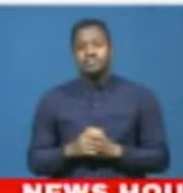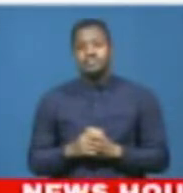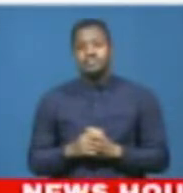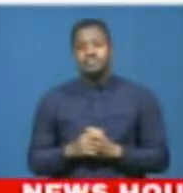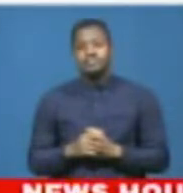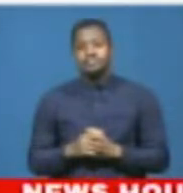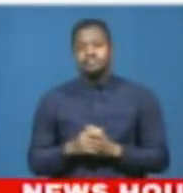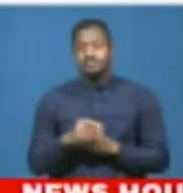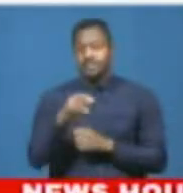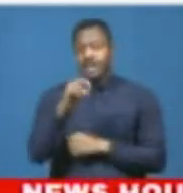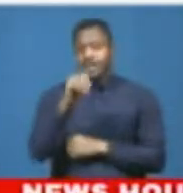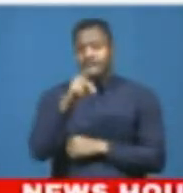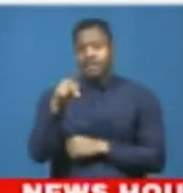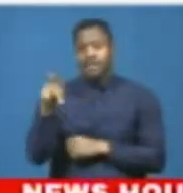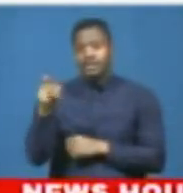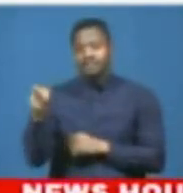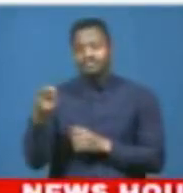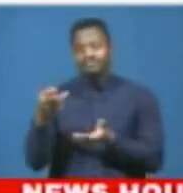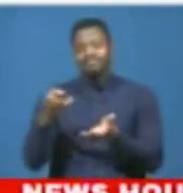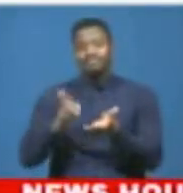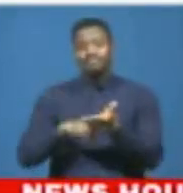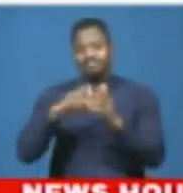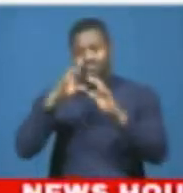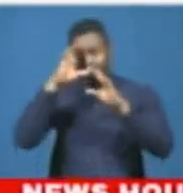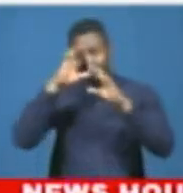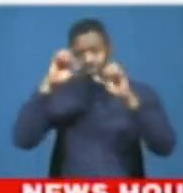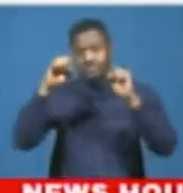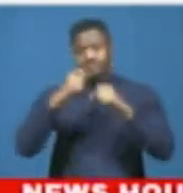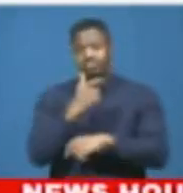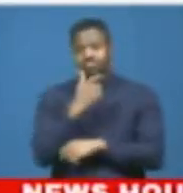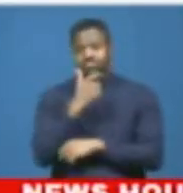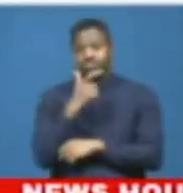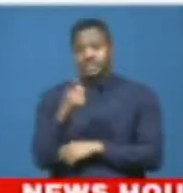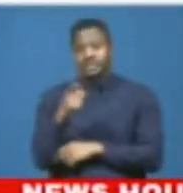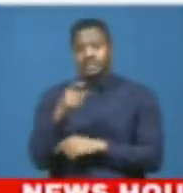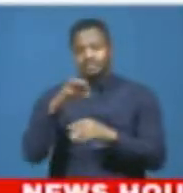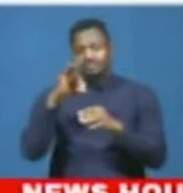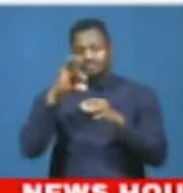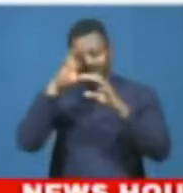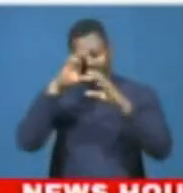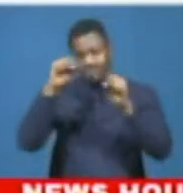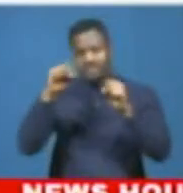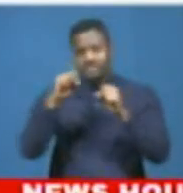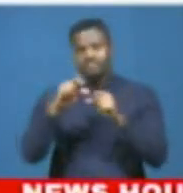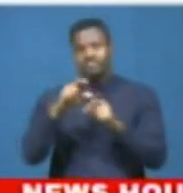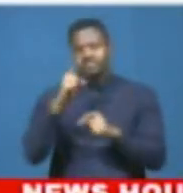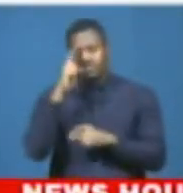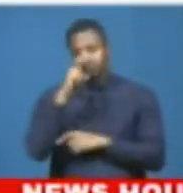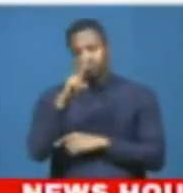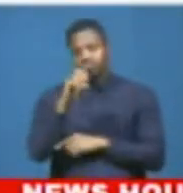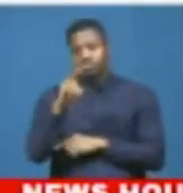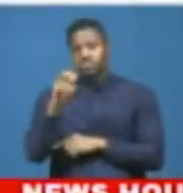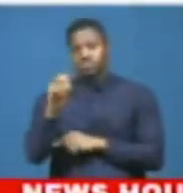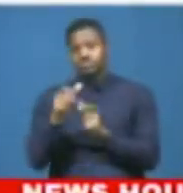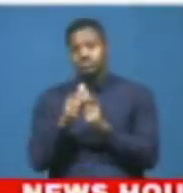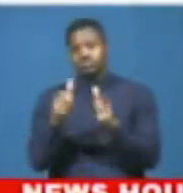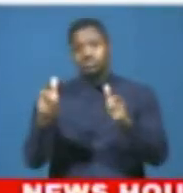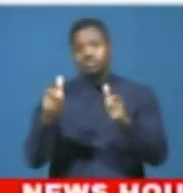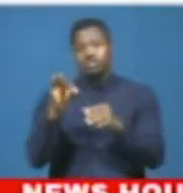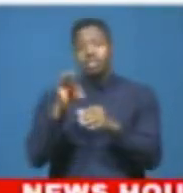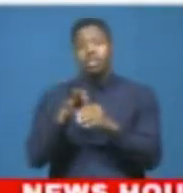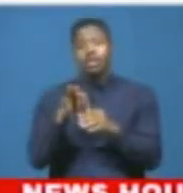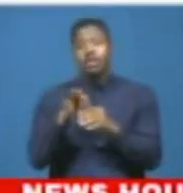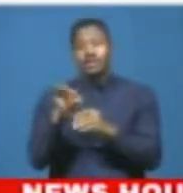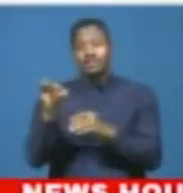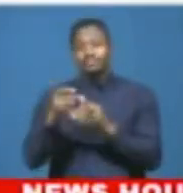The NPP has endorsed President Akufo-Addo as its presidential candidate for the 2020 general election. A